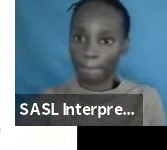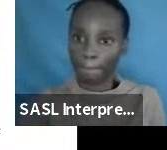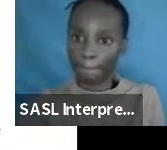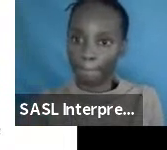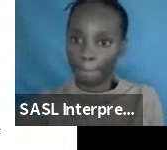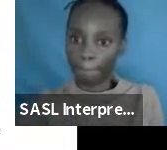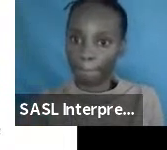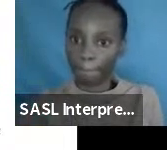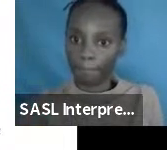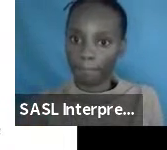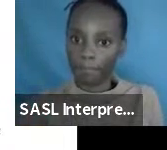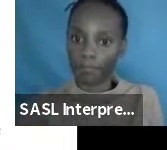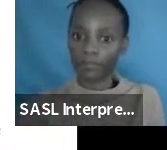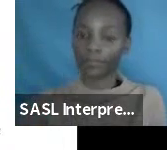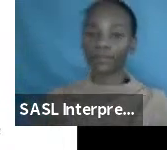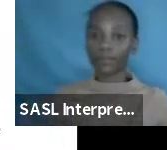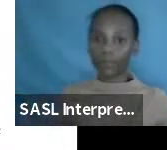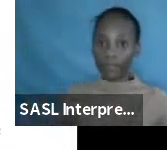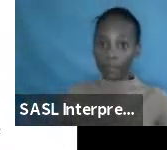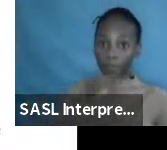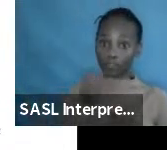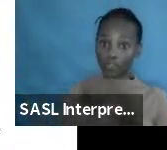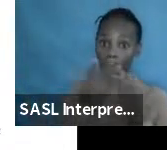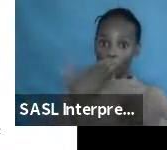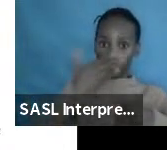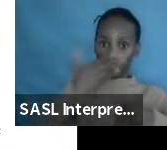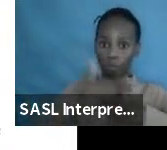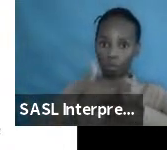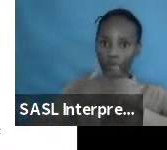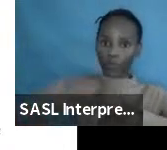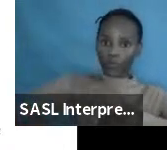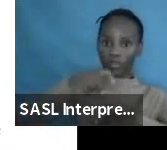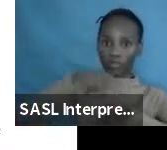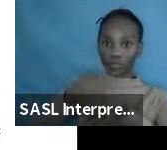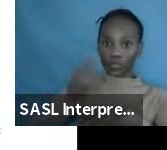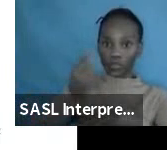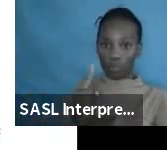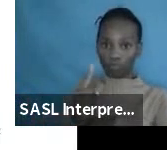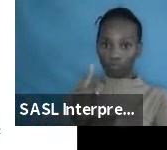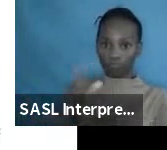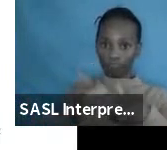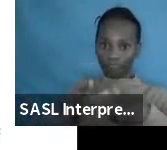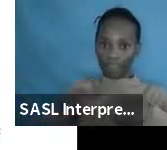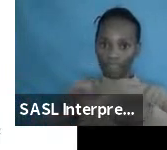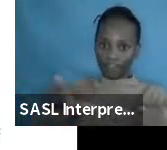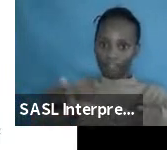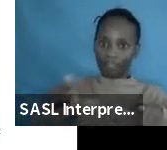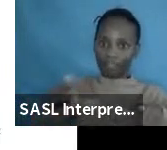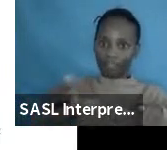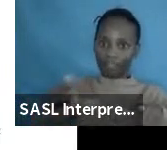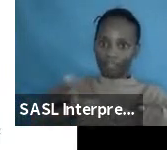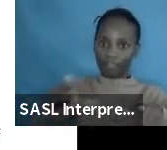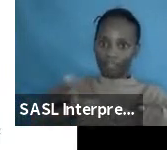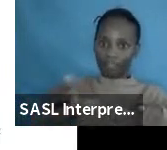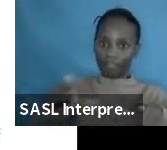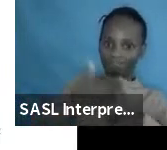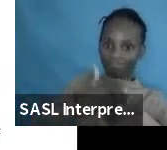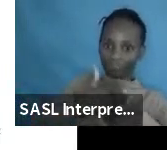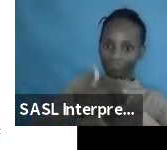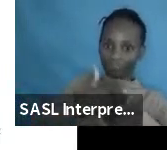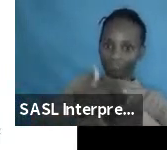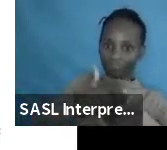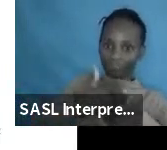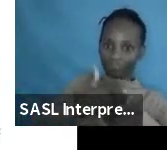of work that is done at the consumption level. So customs is therefore seized with the responsibility to